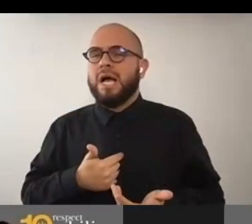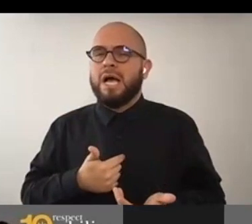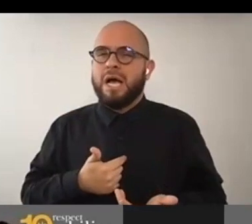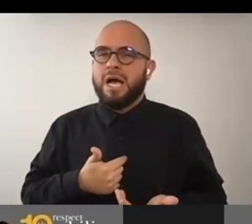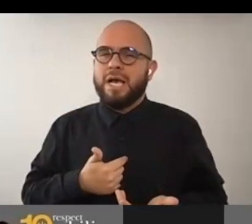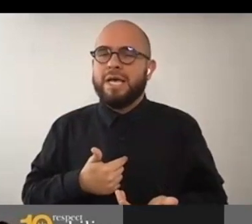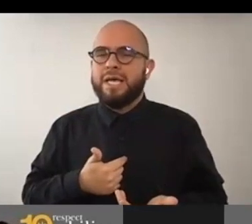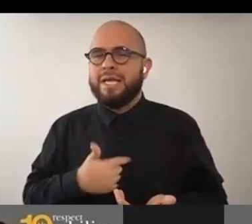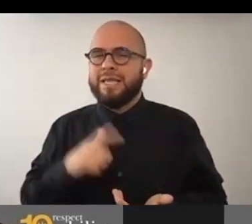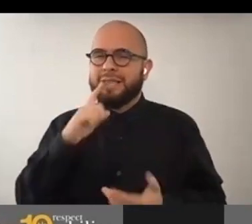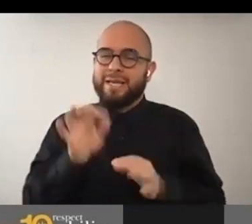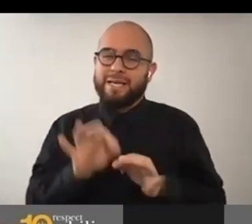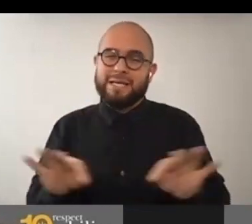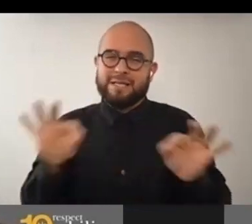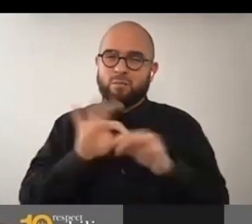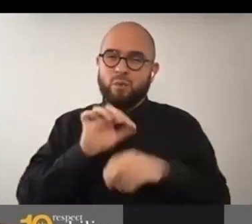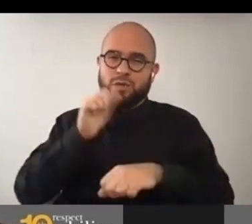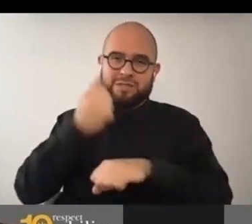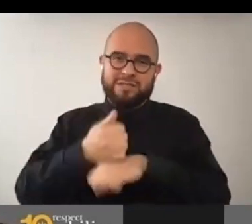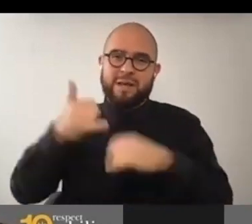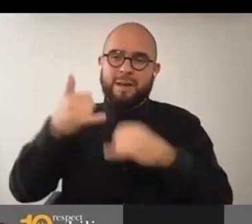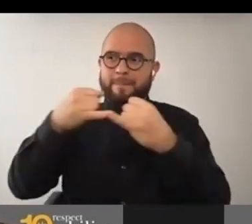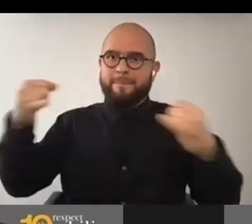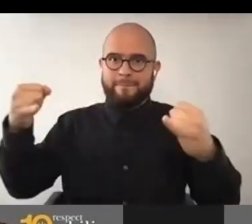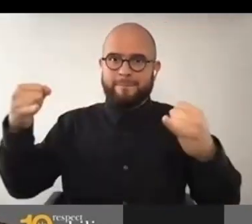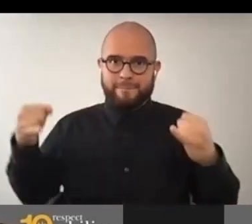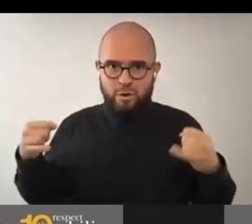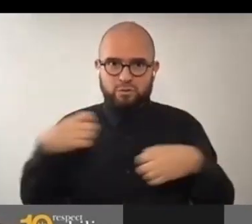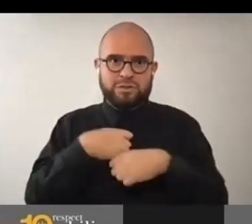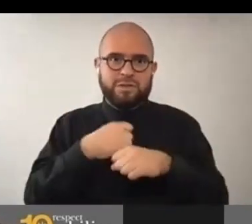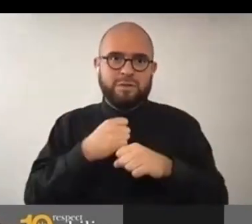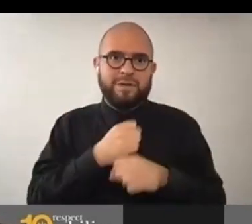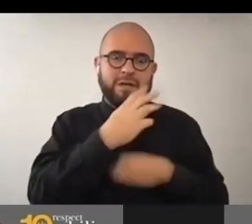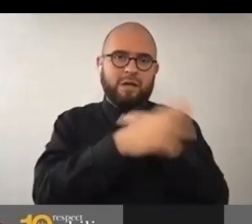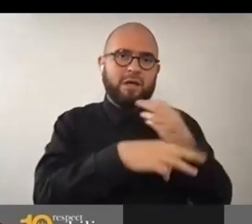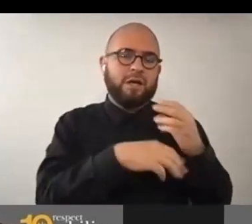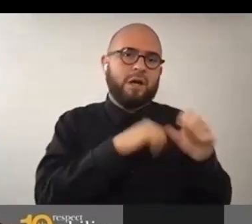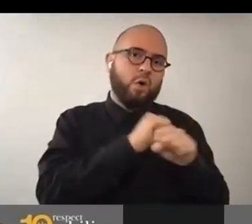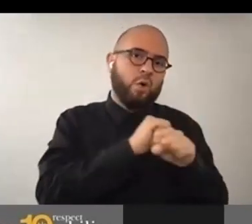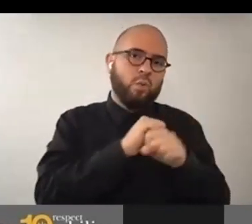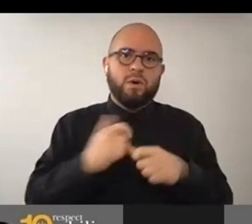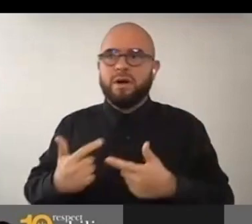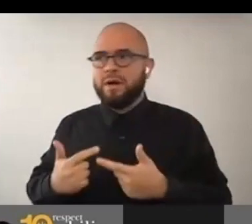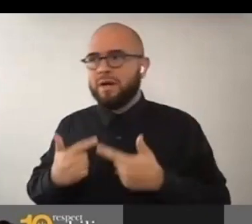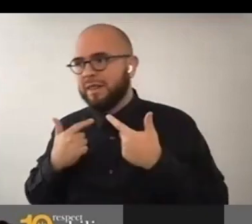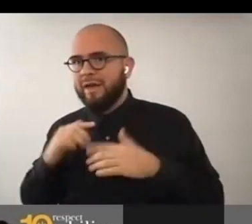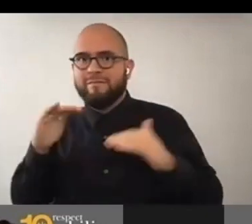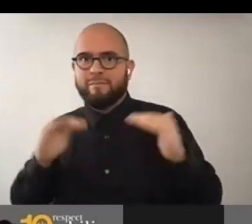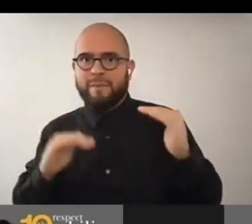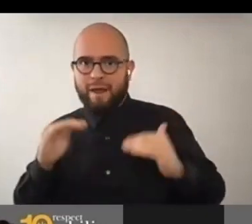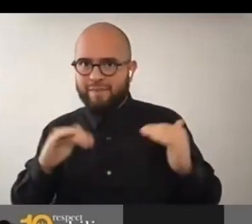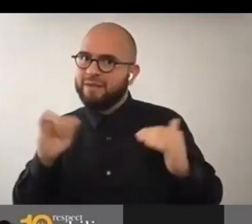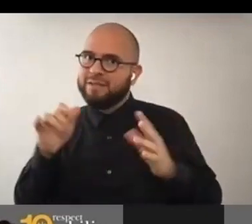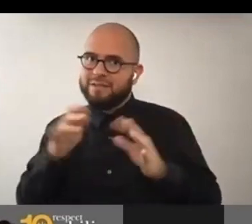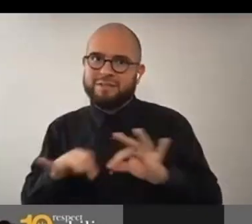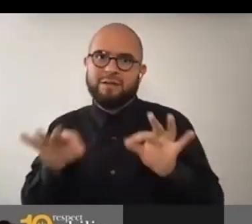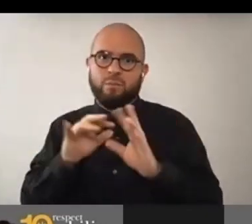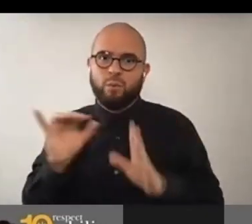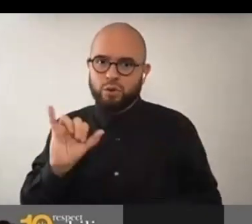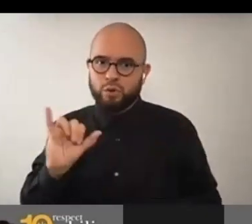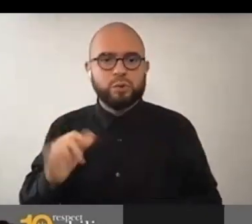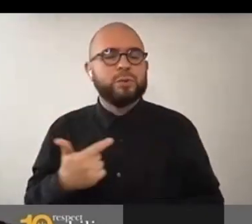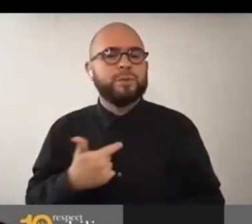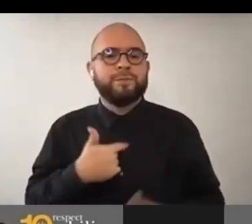setting boundaries and creating a work-life balance is also a really important thing that I've learned to do. Still working on it,